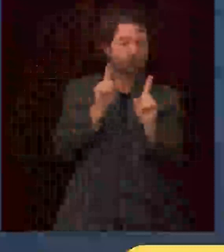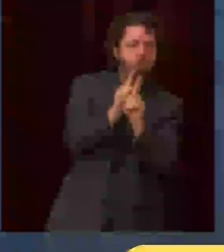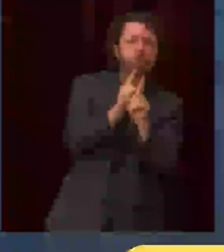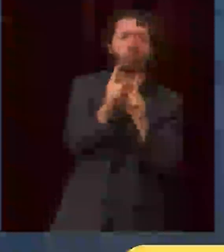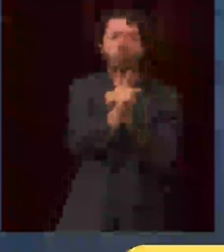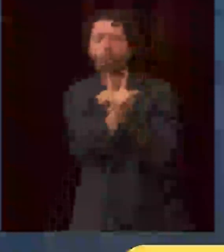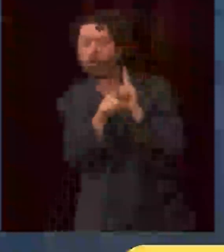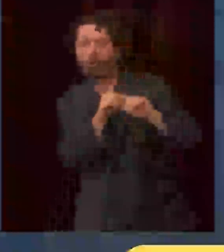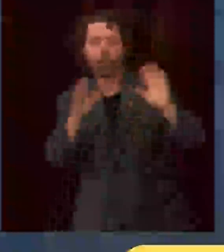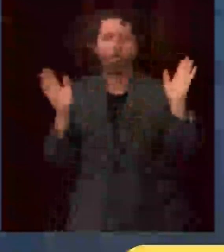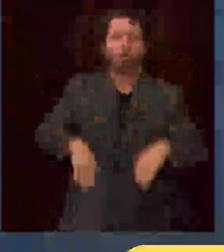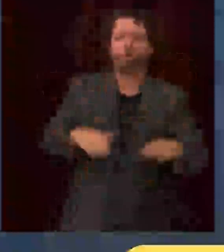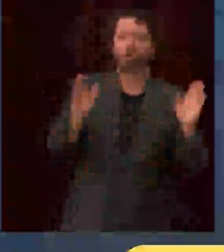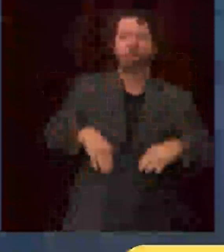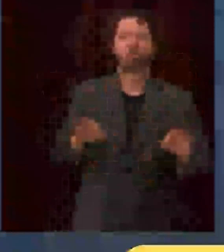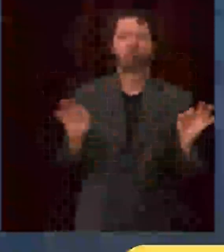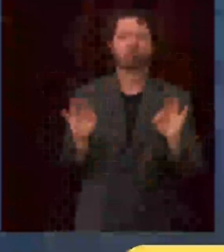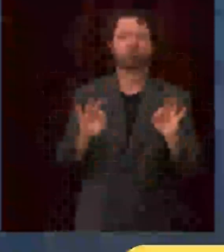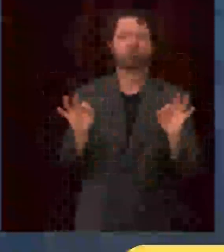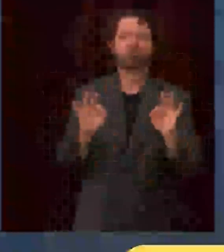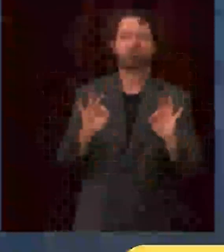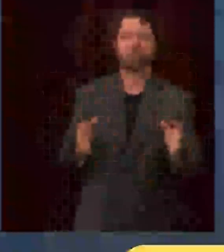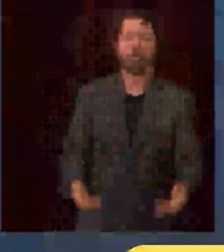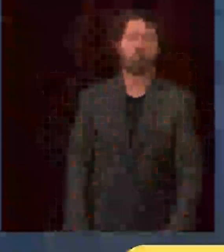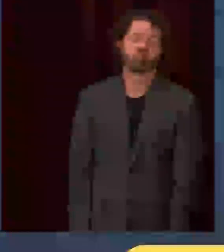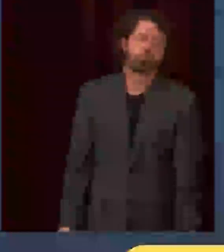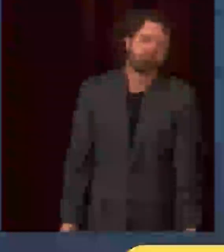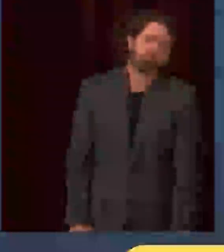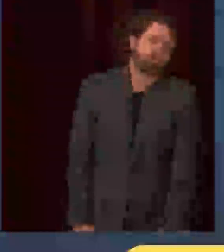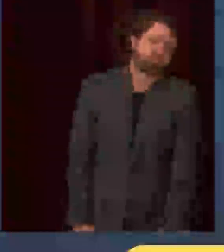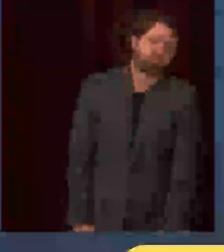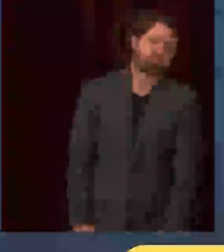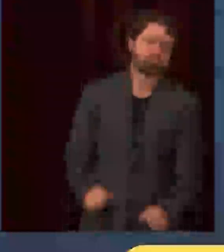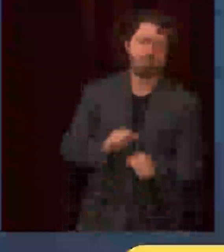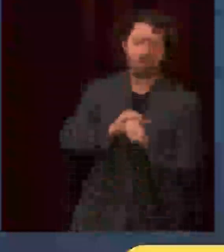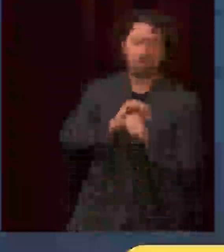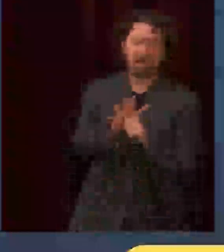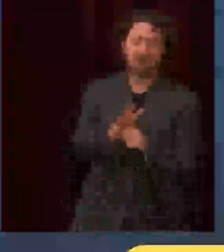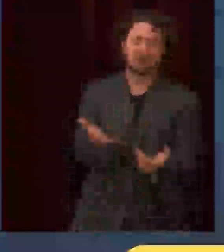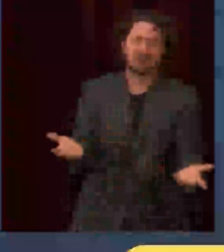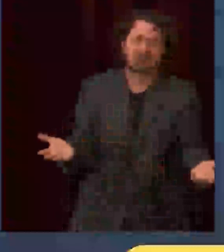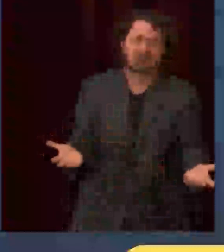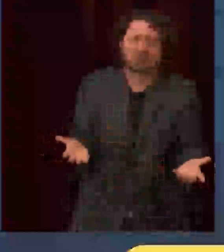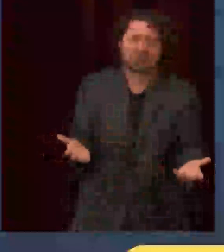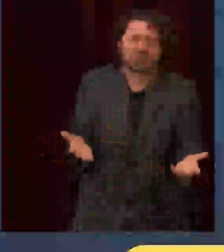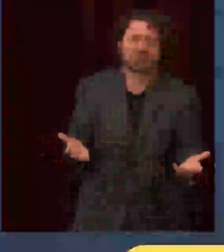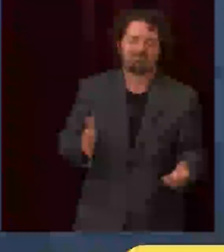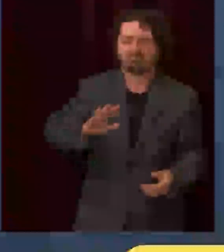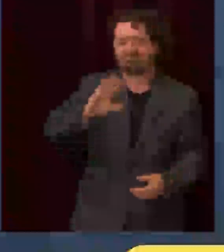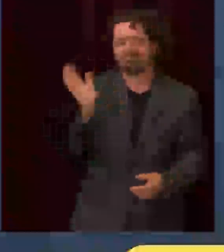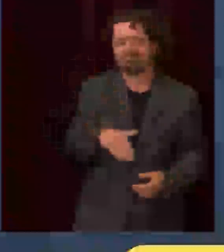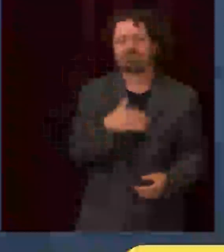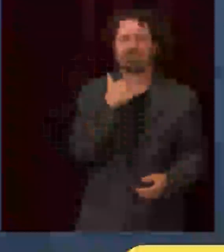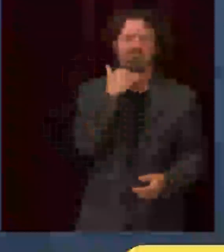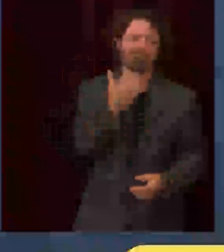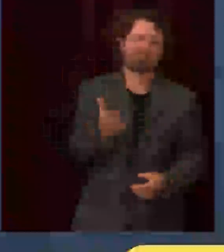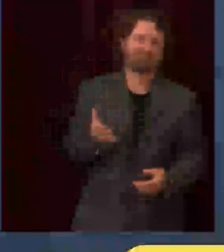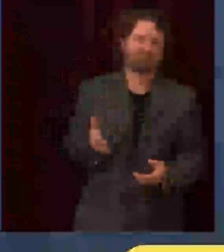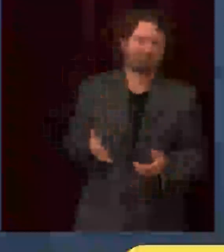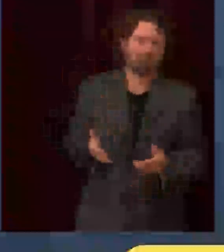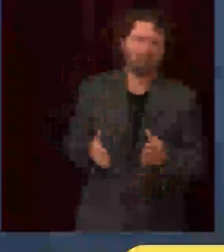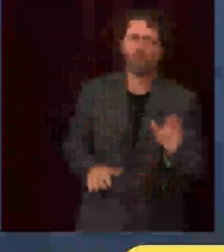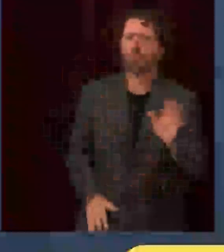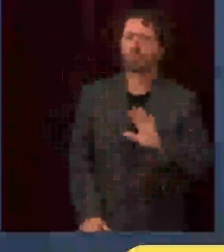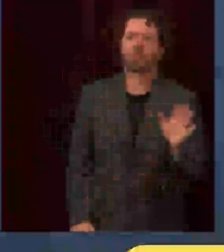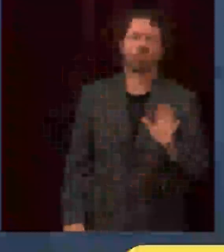a plot, not a real threat to our families, we're just in a really dangerous position in a beautiful